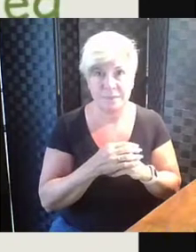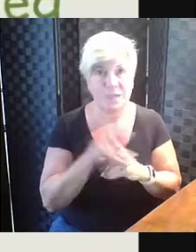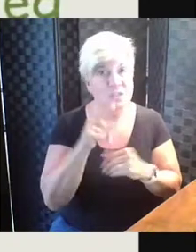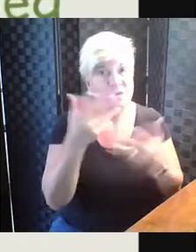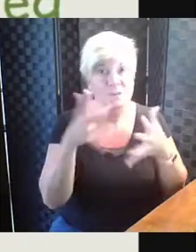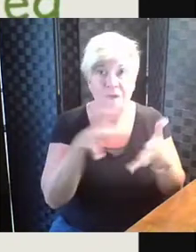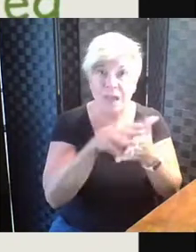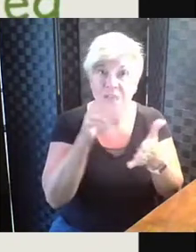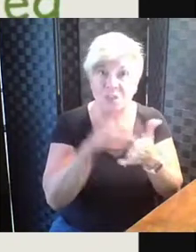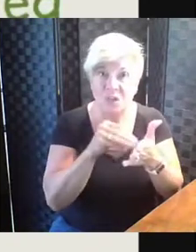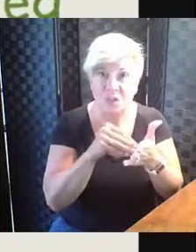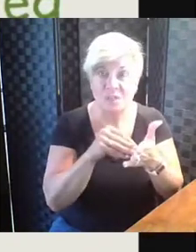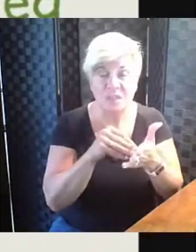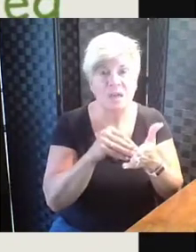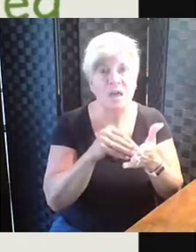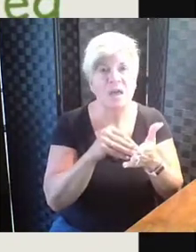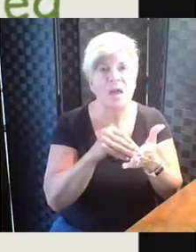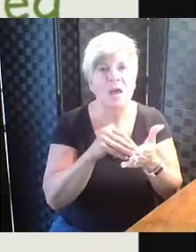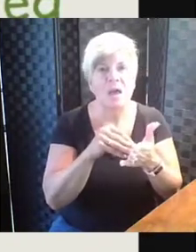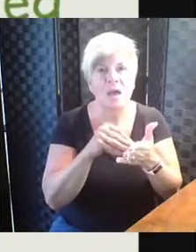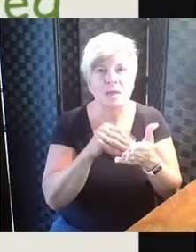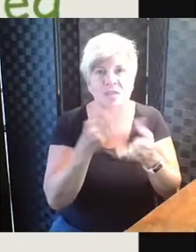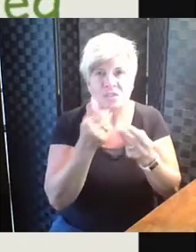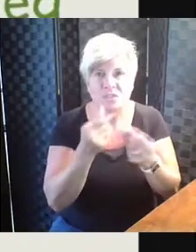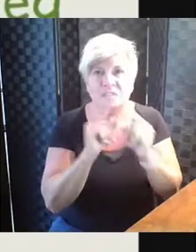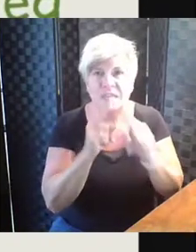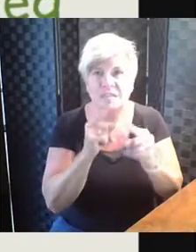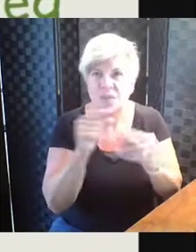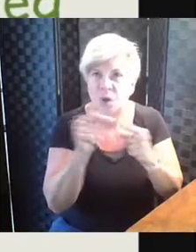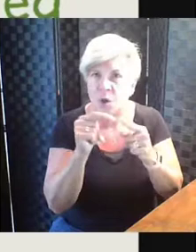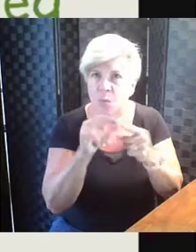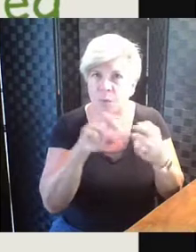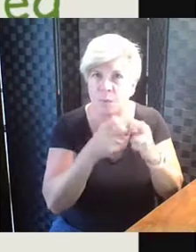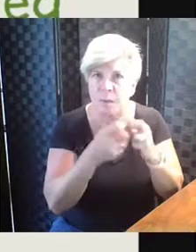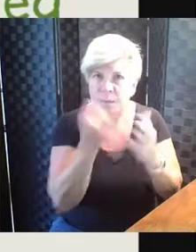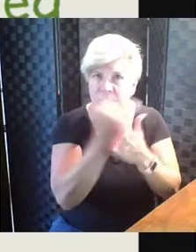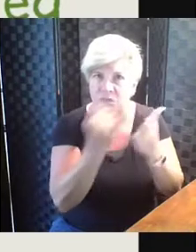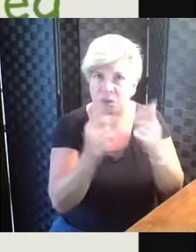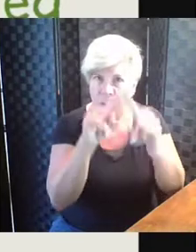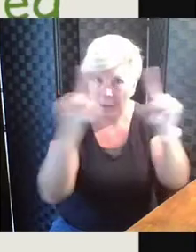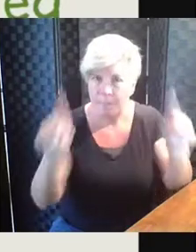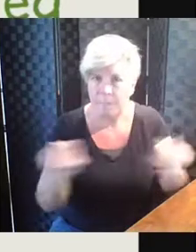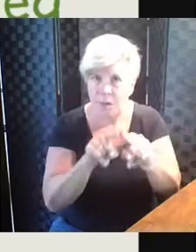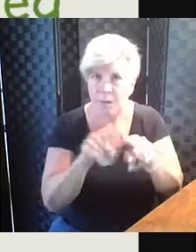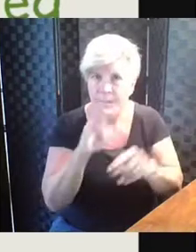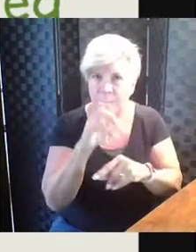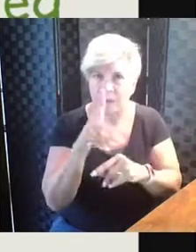In this lesson, you have learned how to solve a word problem by drawing a bar model.